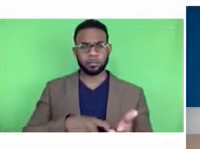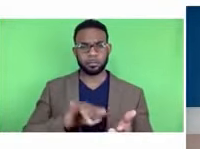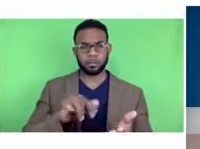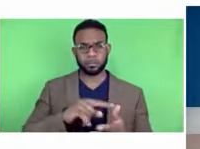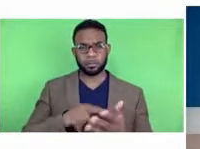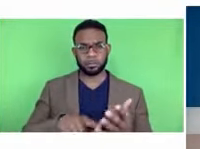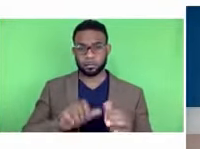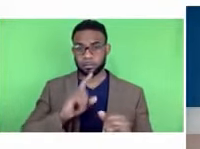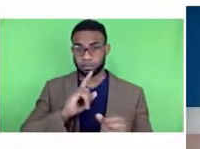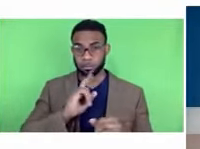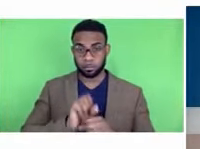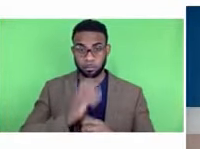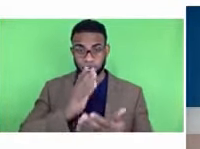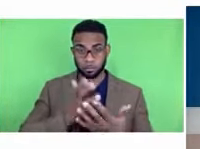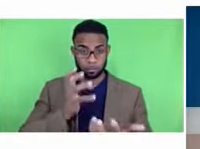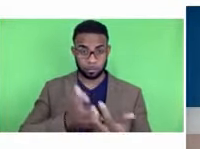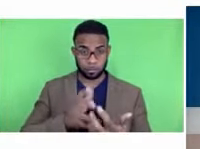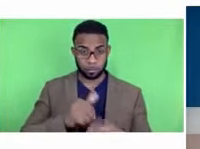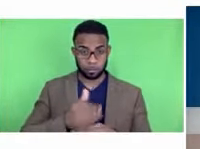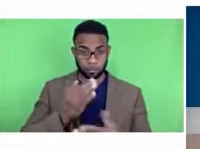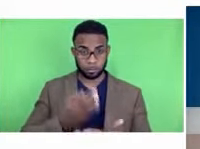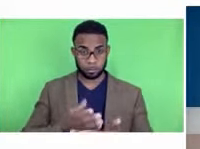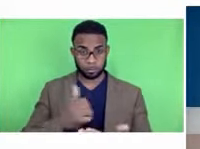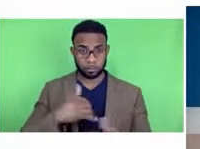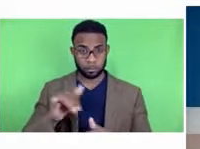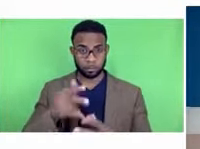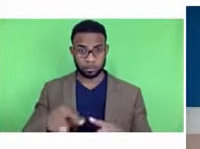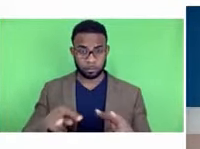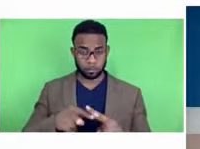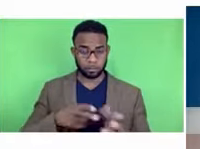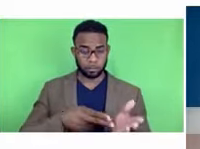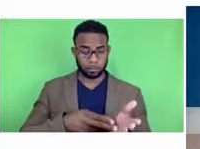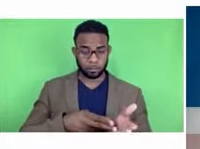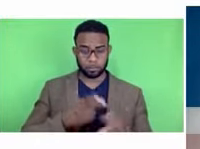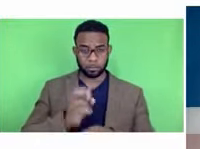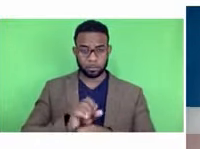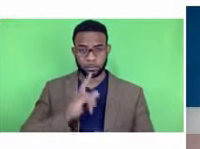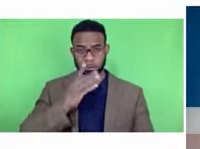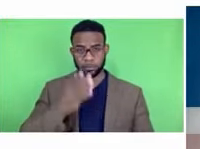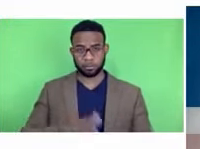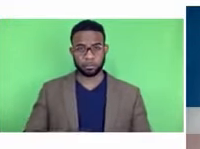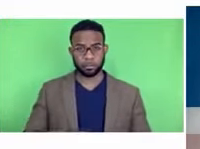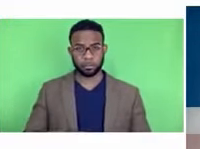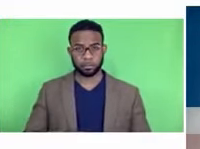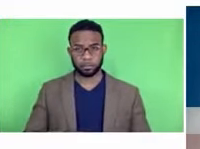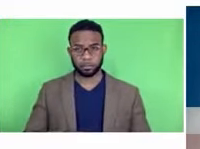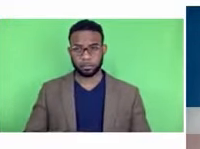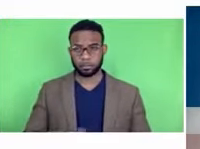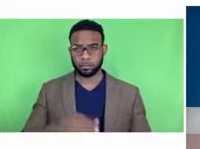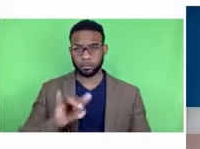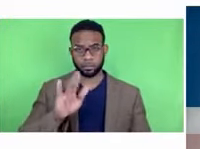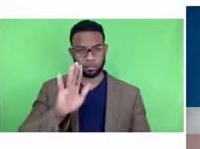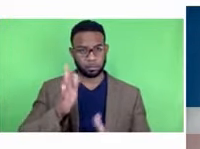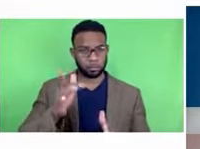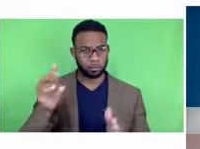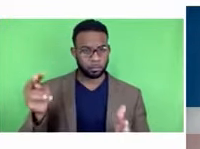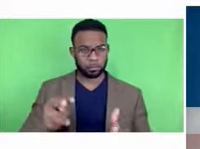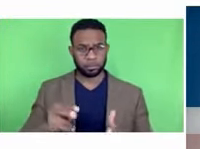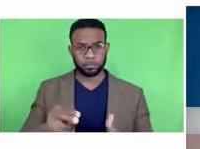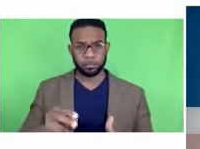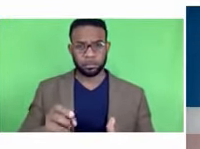could be a really good fit based on the fact that we have the same values and the integrity of the employer is there. And that's a wonderful way to look at it.